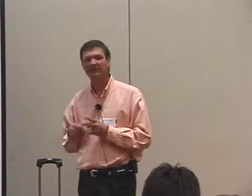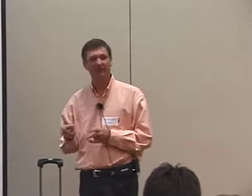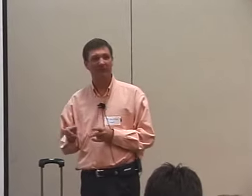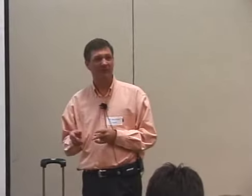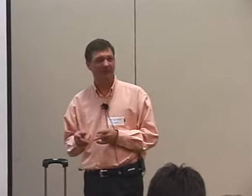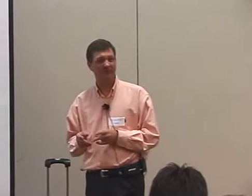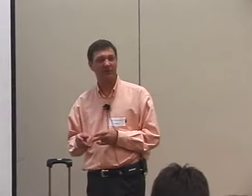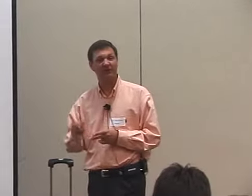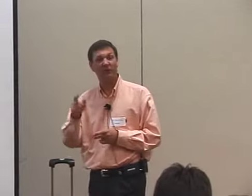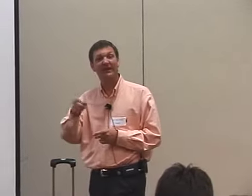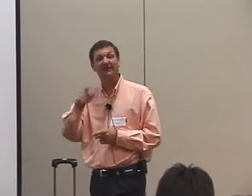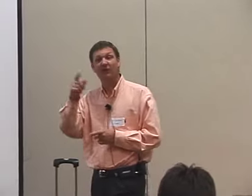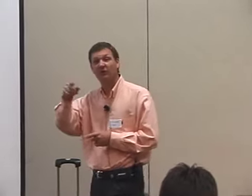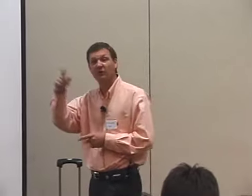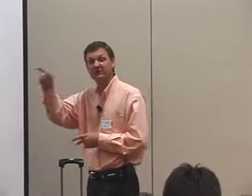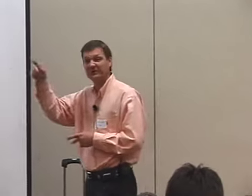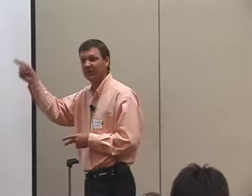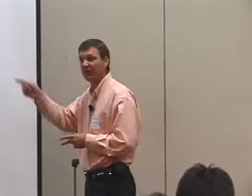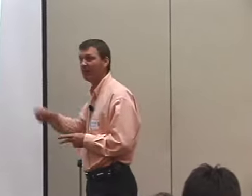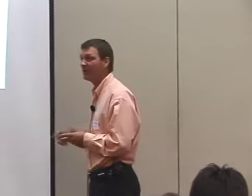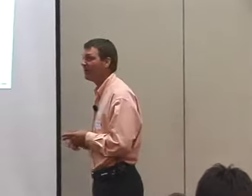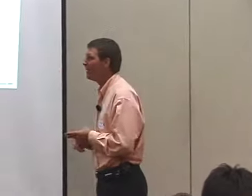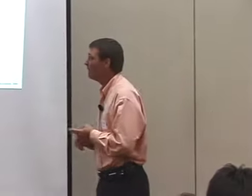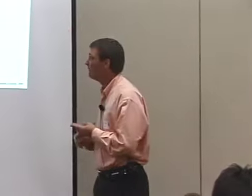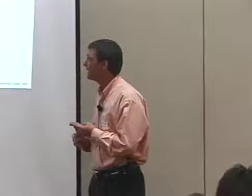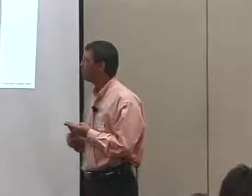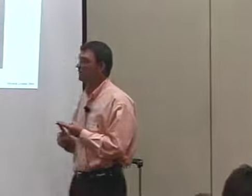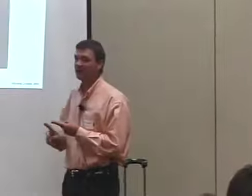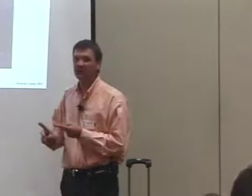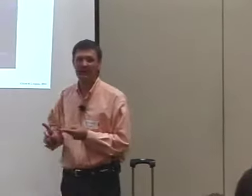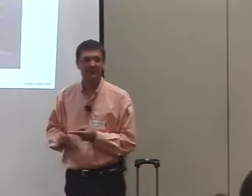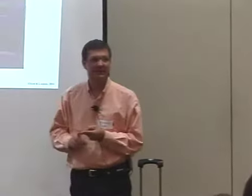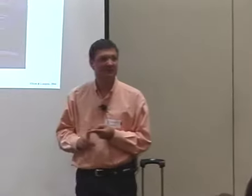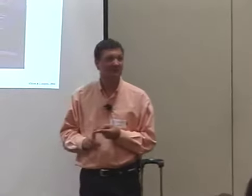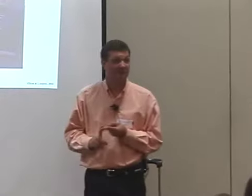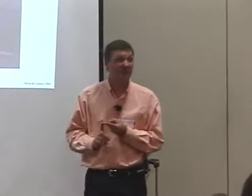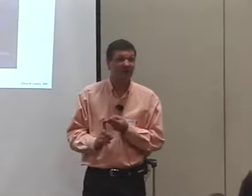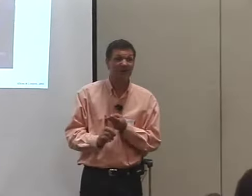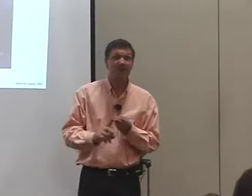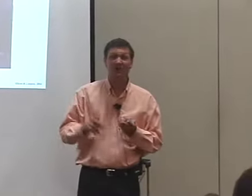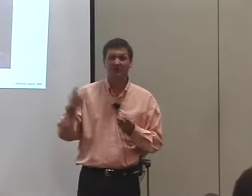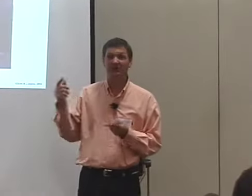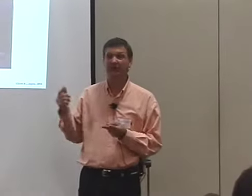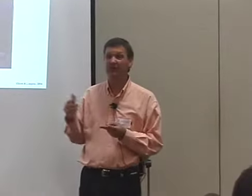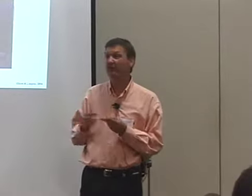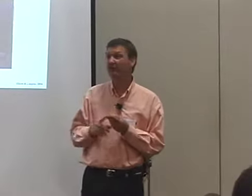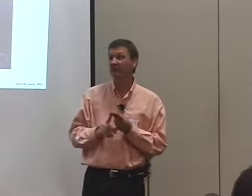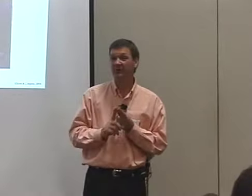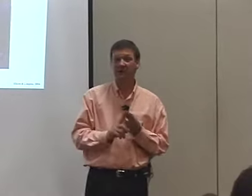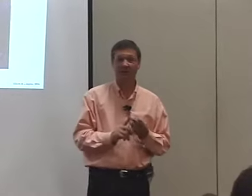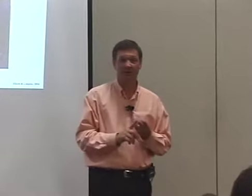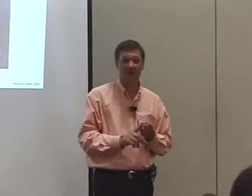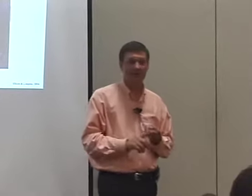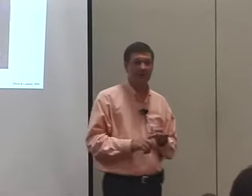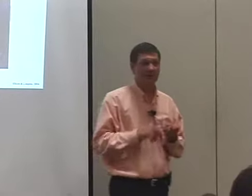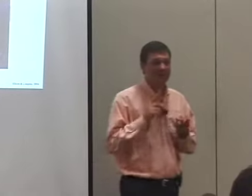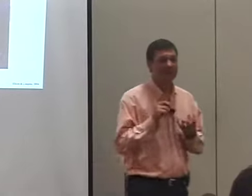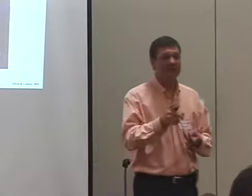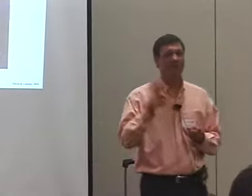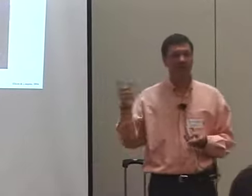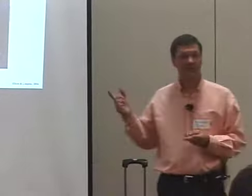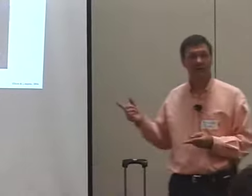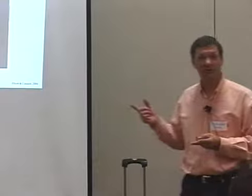little simple at some points, and we're going to get to harder ones as we go. But I want you to realize that there are some that are simple and there are some that are hard.